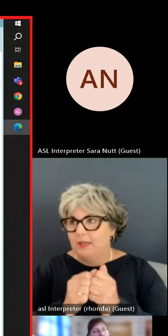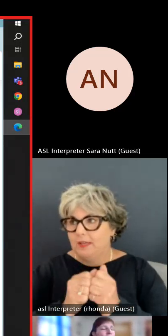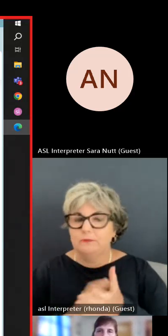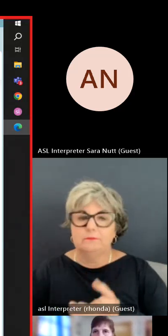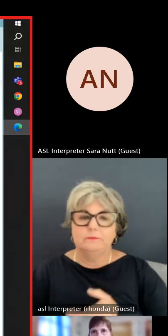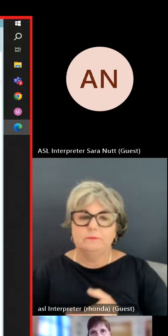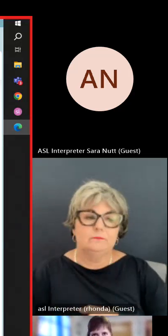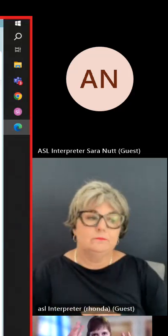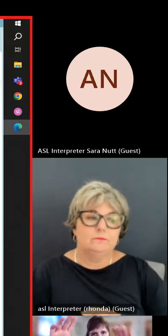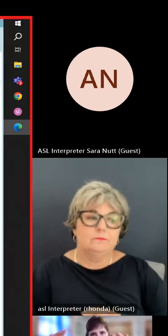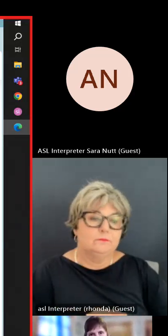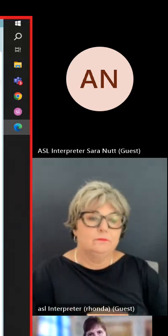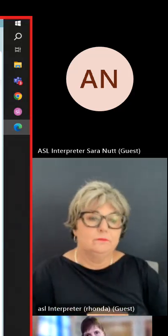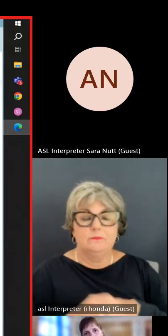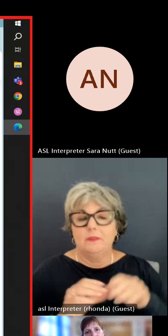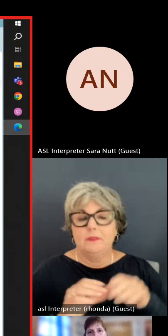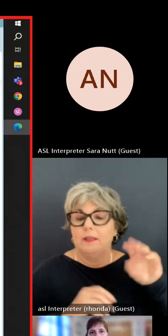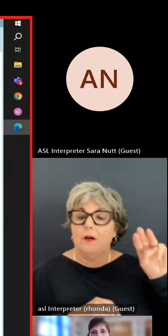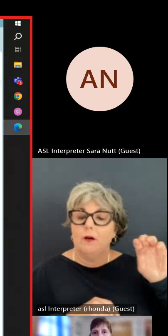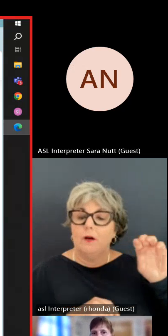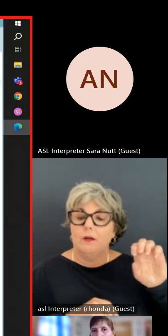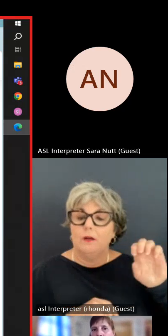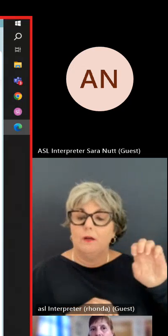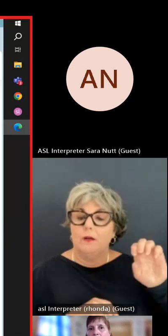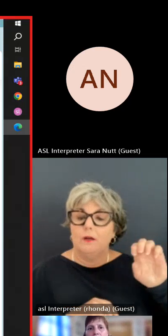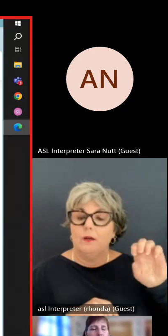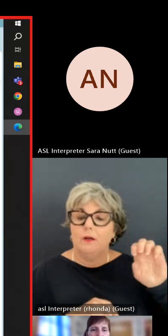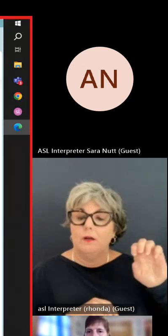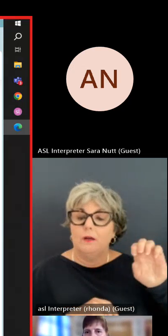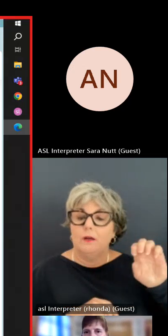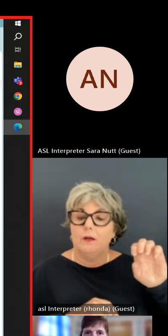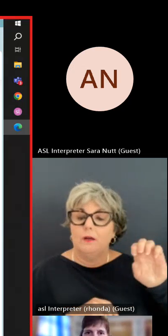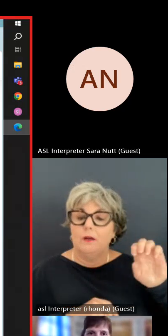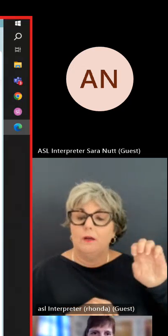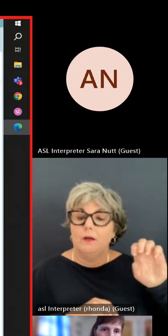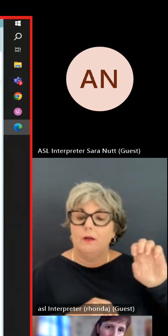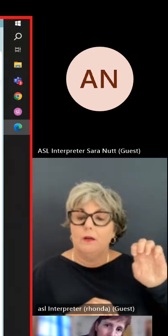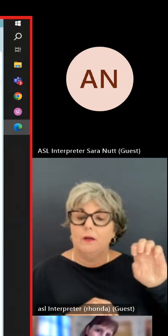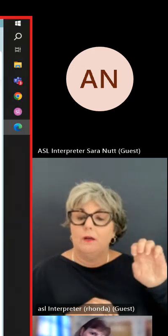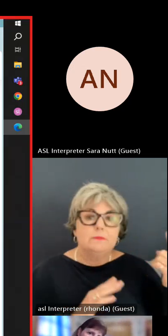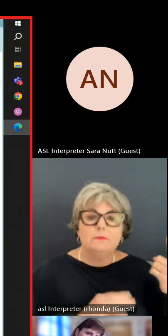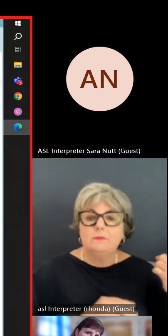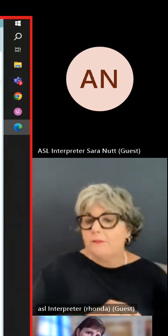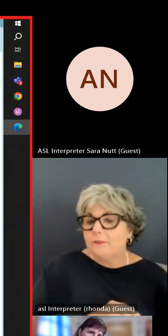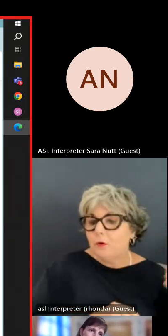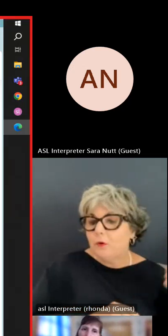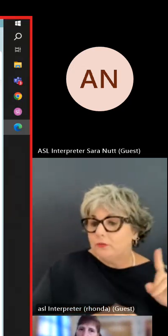Like, for example, in a menu, you know, the different categories. Oh, do we have a question, Aisha?